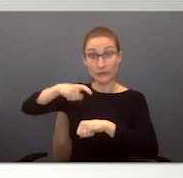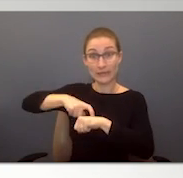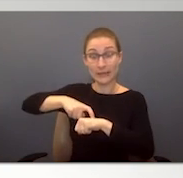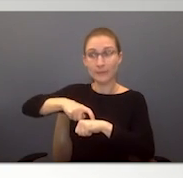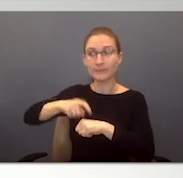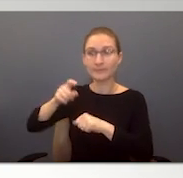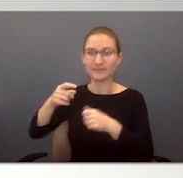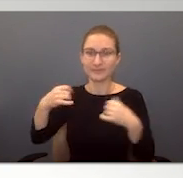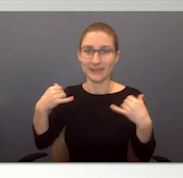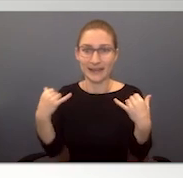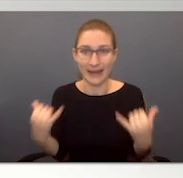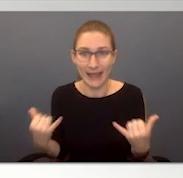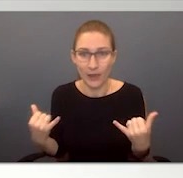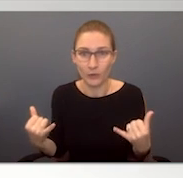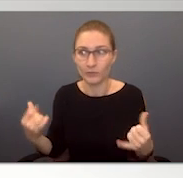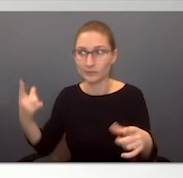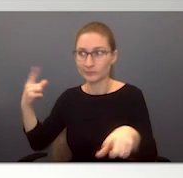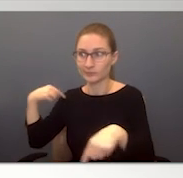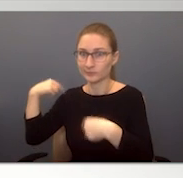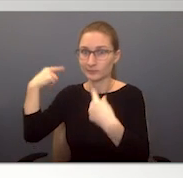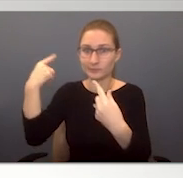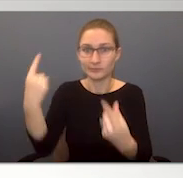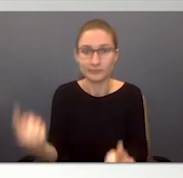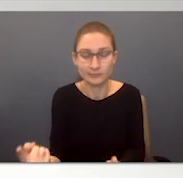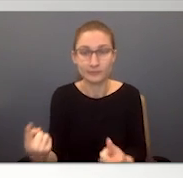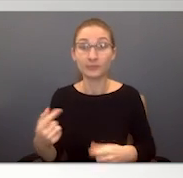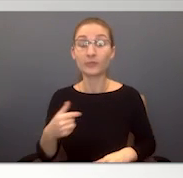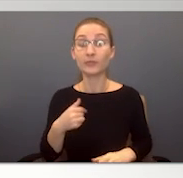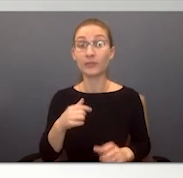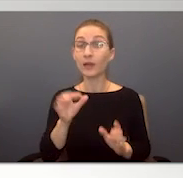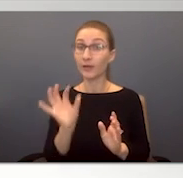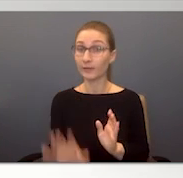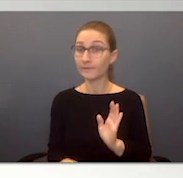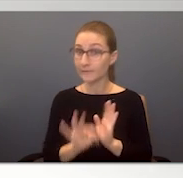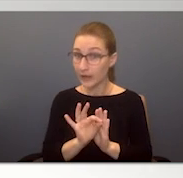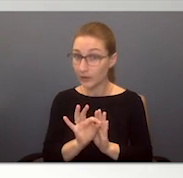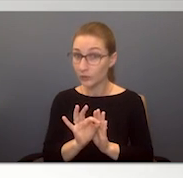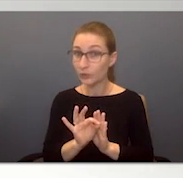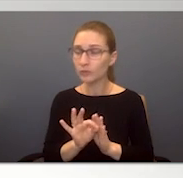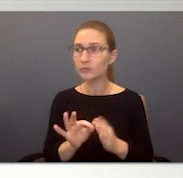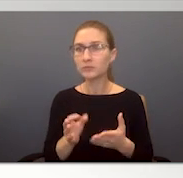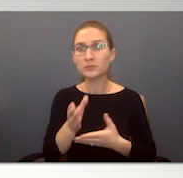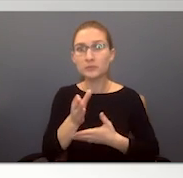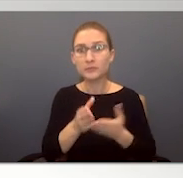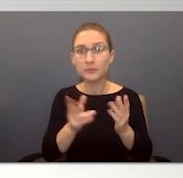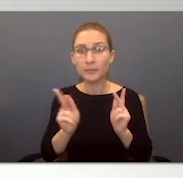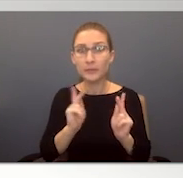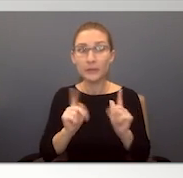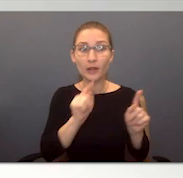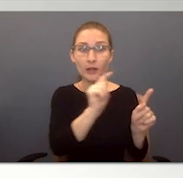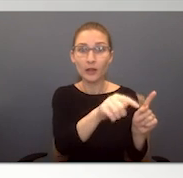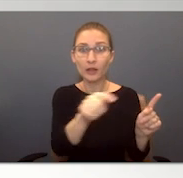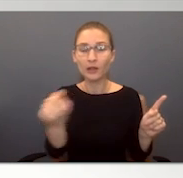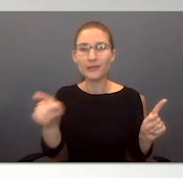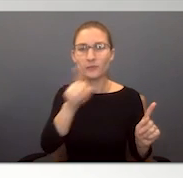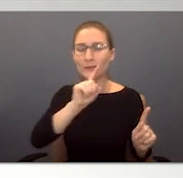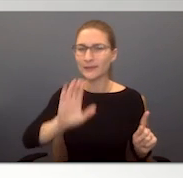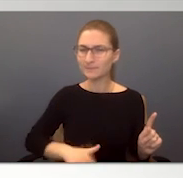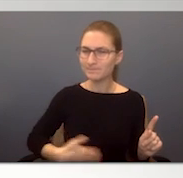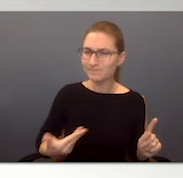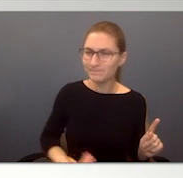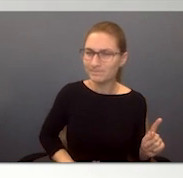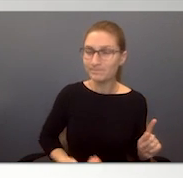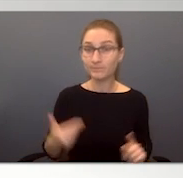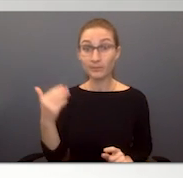time I did it, but especially now because people have gone through Hurricane Michael, what I found out was that there were